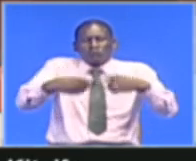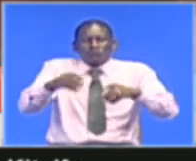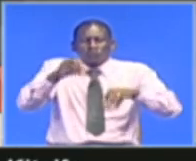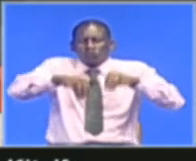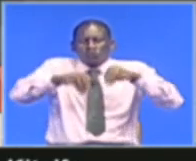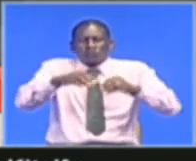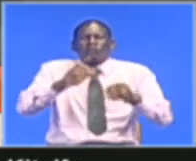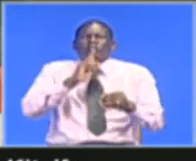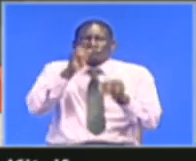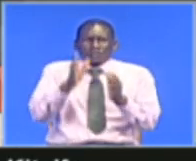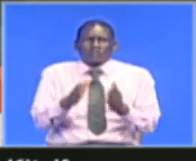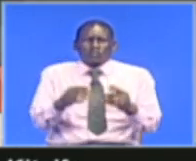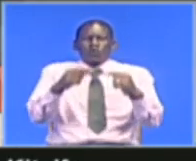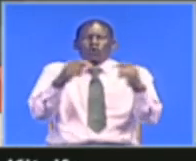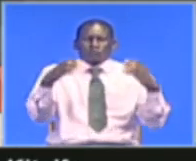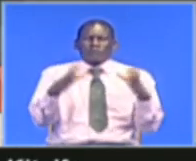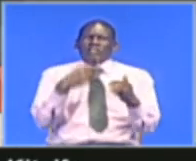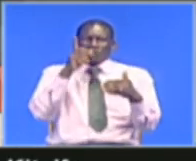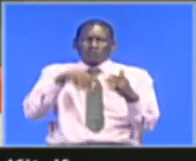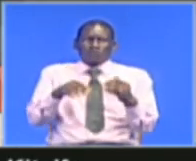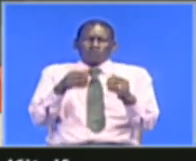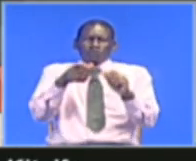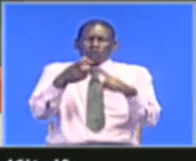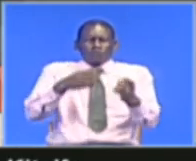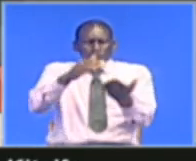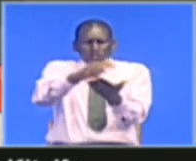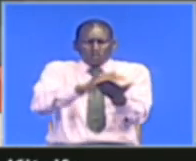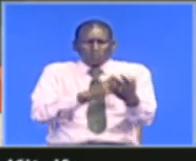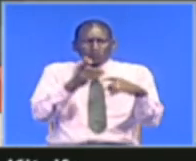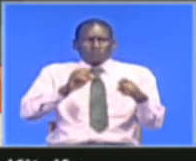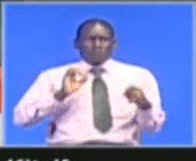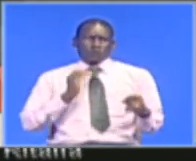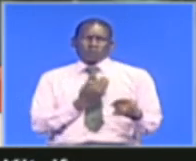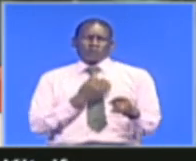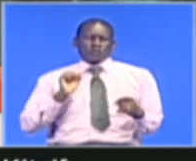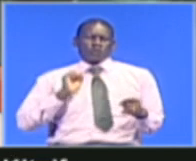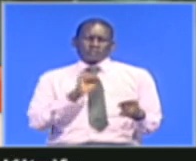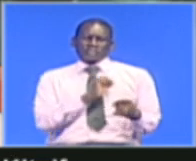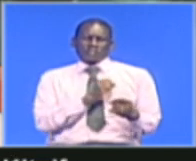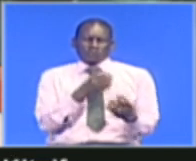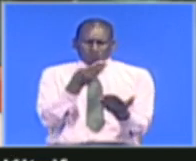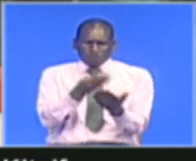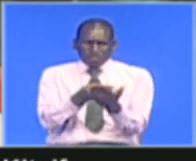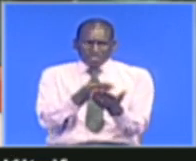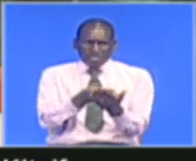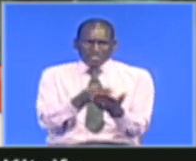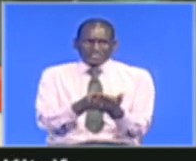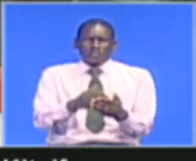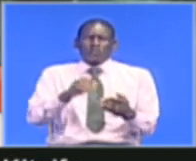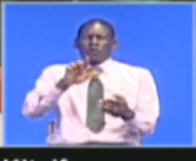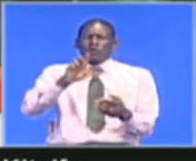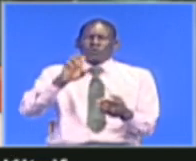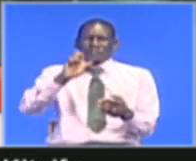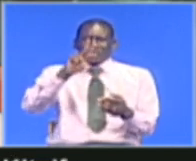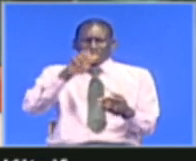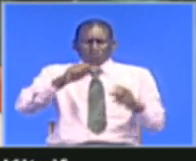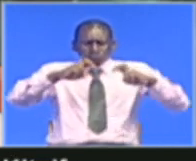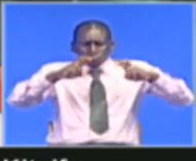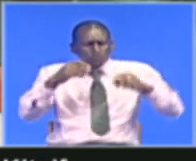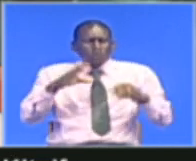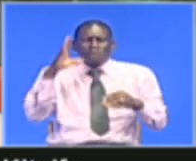speaker. Upinzani unasema kuwa kulingana na ripoti iliyotayarishwa na kamati ya seneti ya fedha, Lusaka alichunguzwa kwa madai ya matumizi mabaya ya fedha,